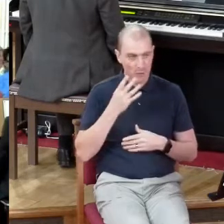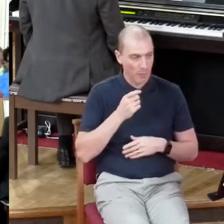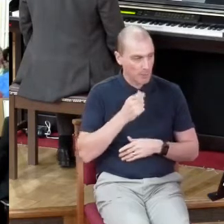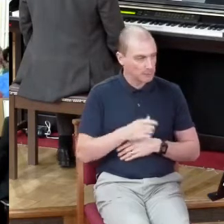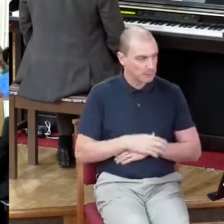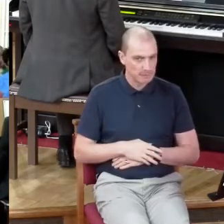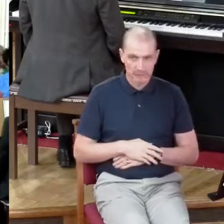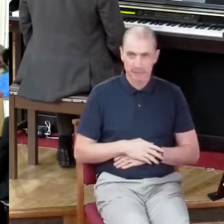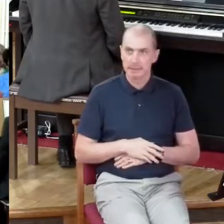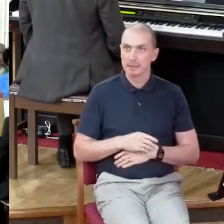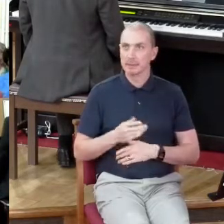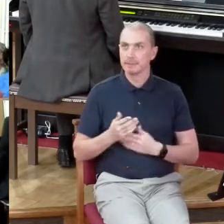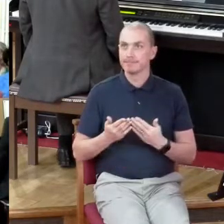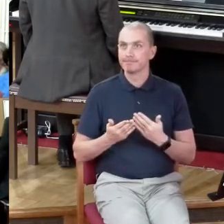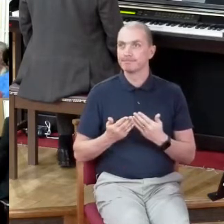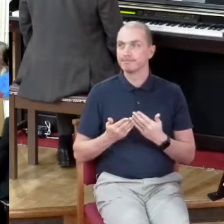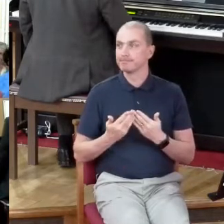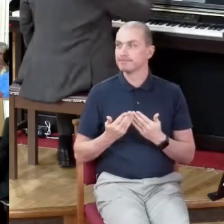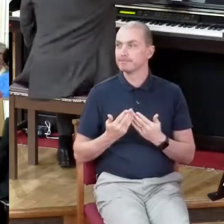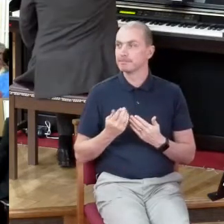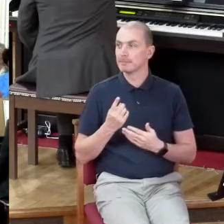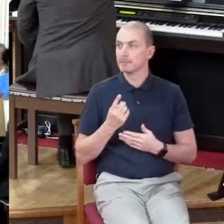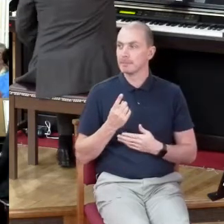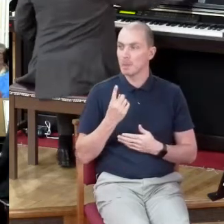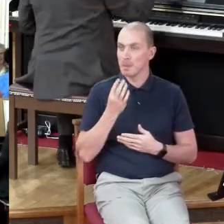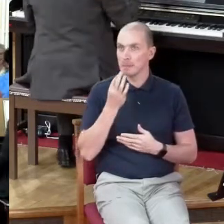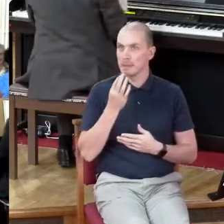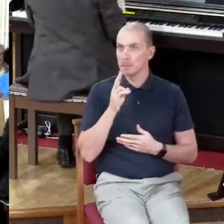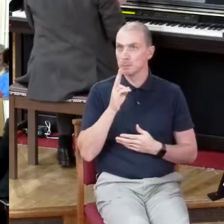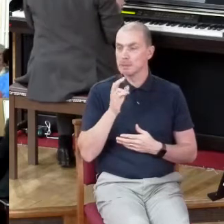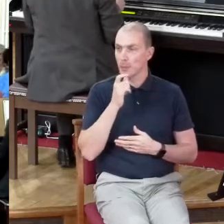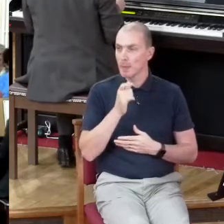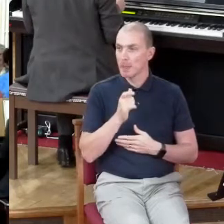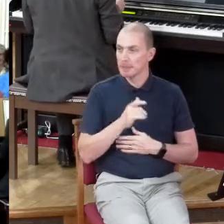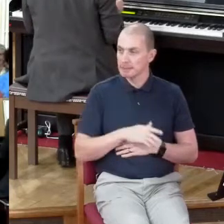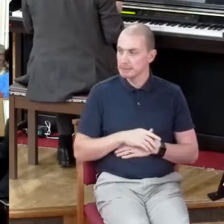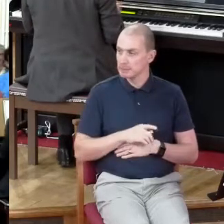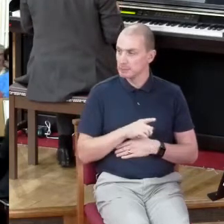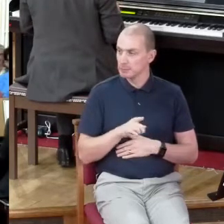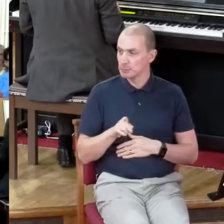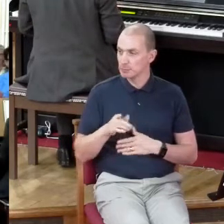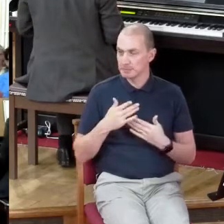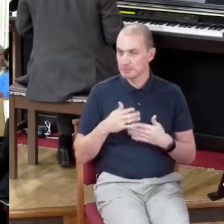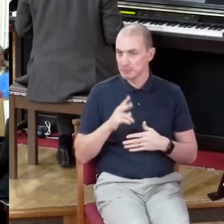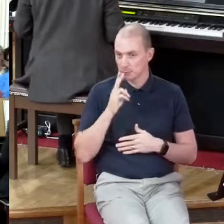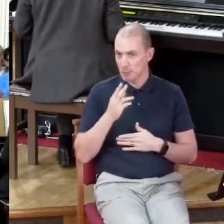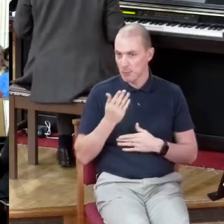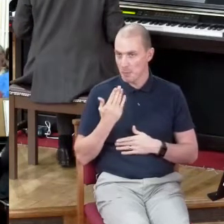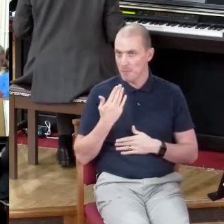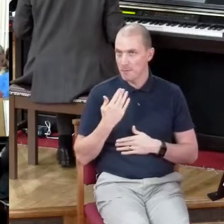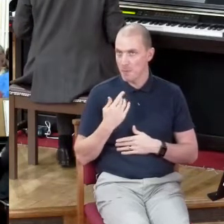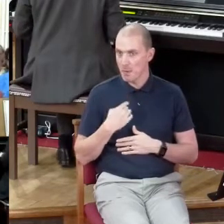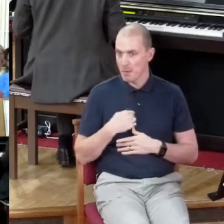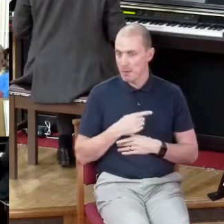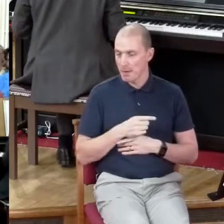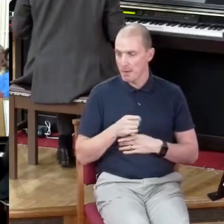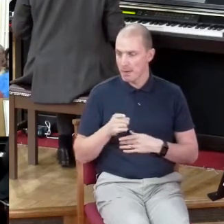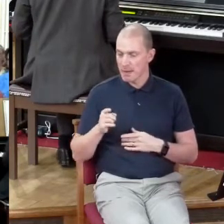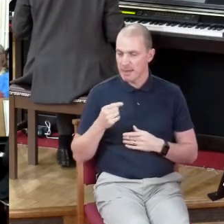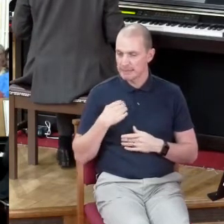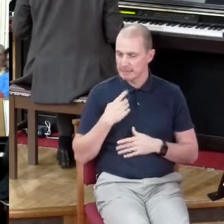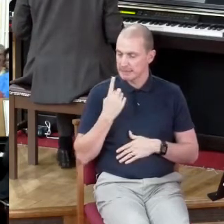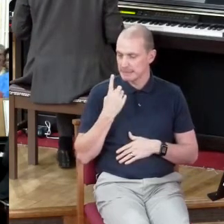It's coming up in a minute. The song, you won't have sung it before, I'm pretty sure. Probably nobody in the church has sung it before. But it's very simple. I always say